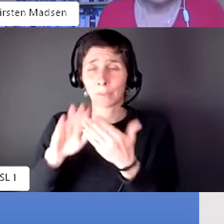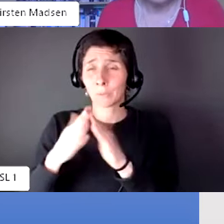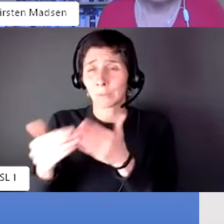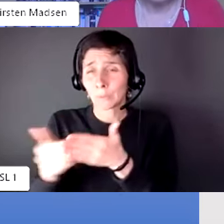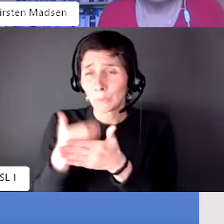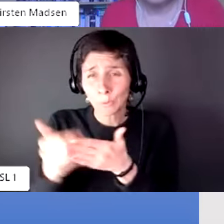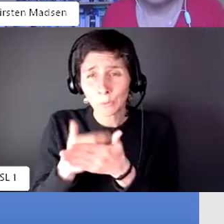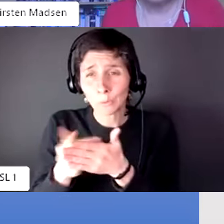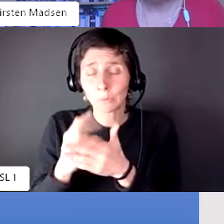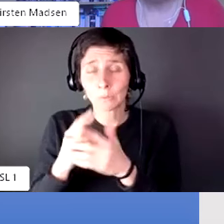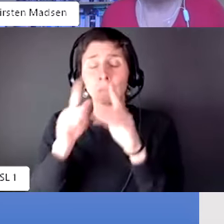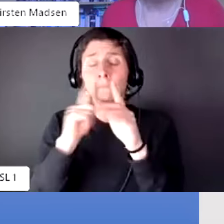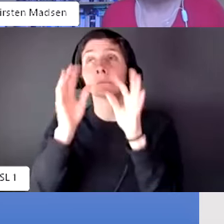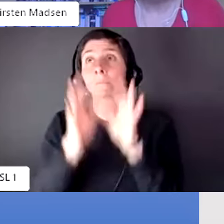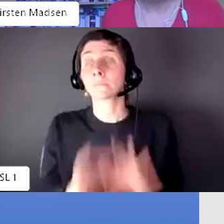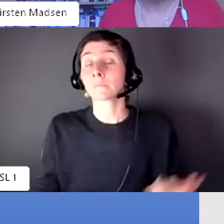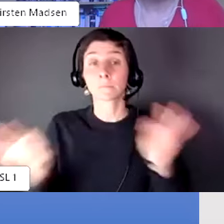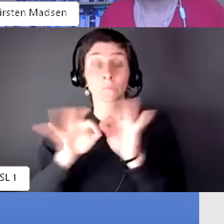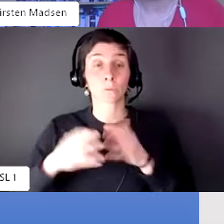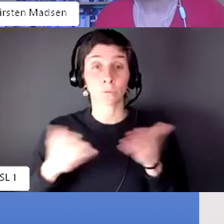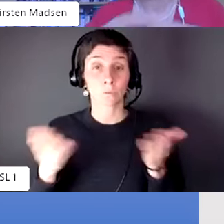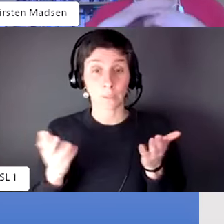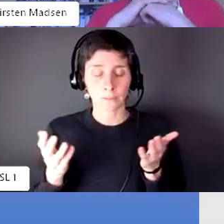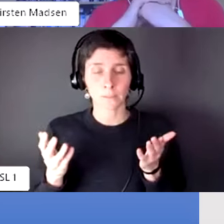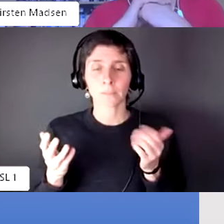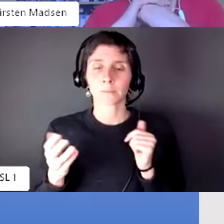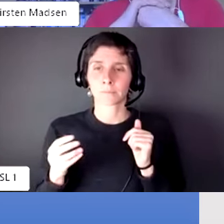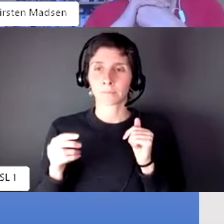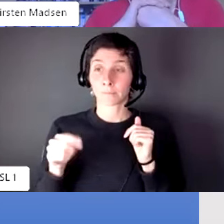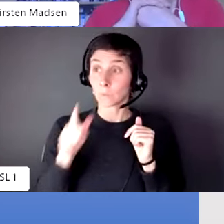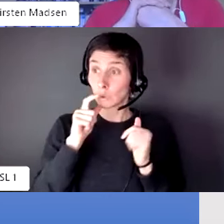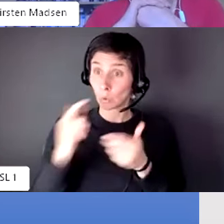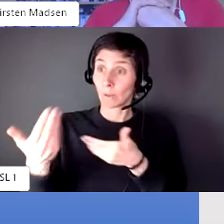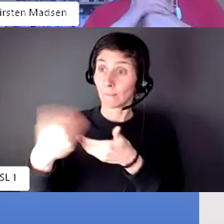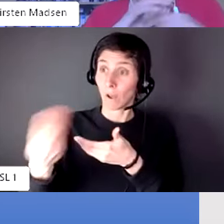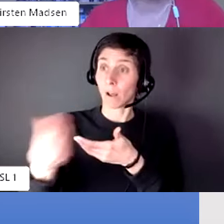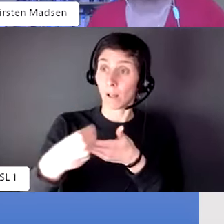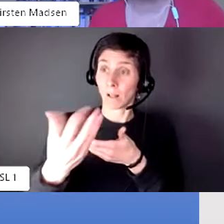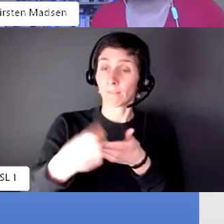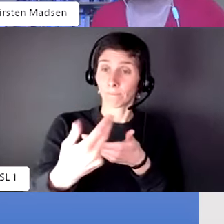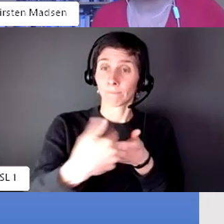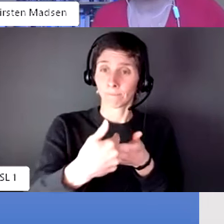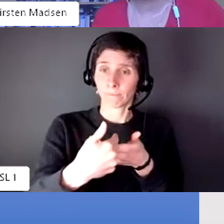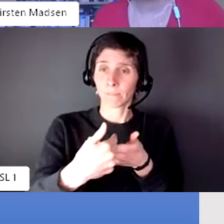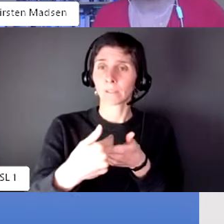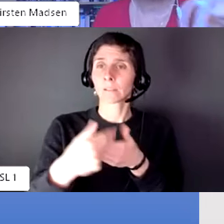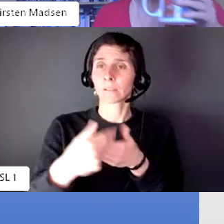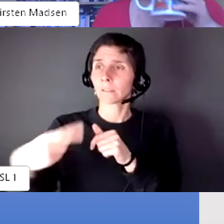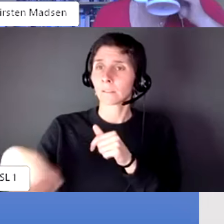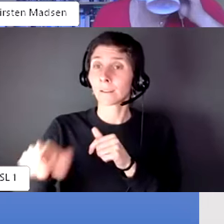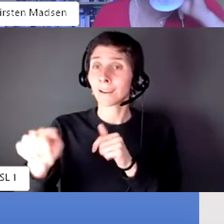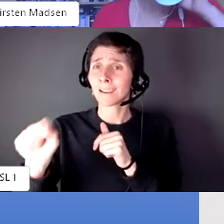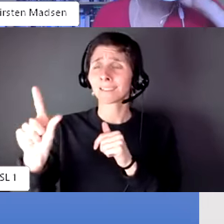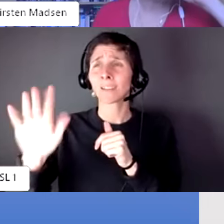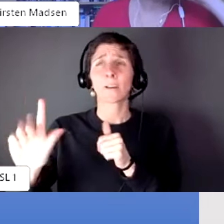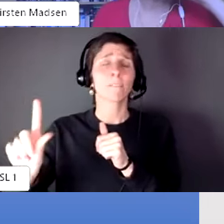it's really important to understand that these participants, a lot of them, ASL is their first